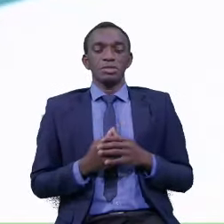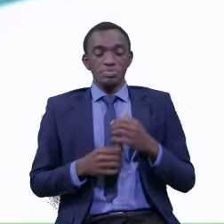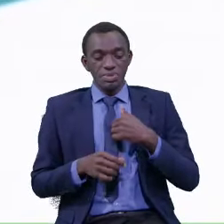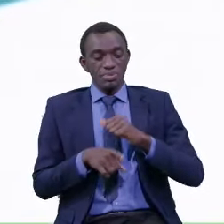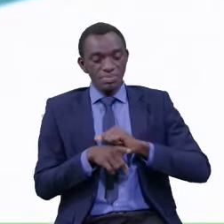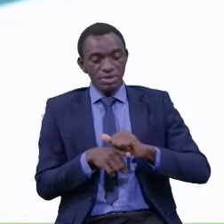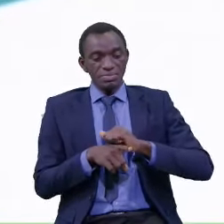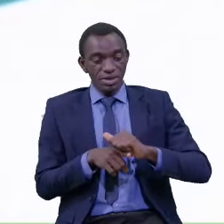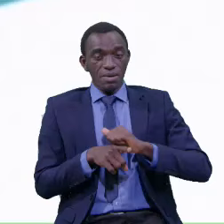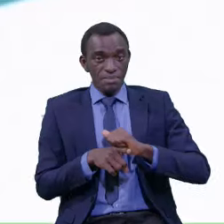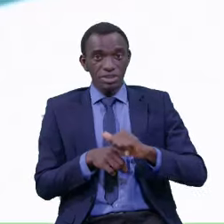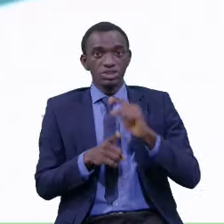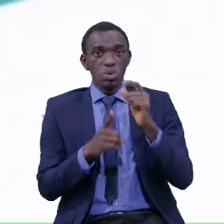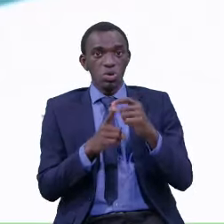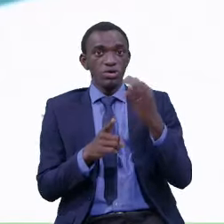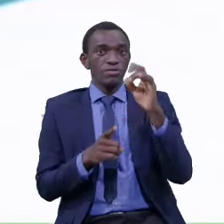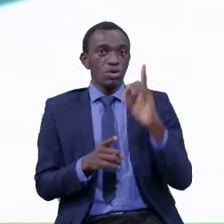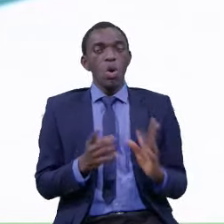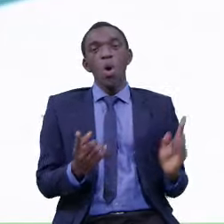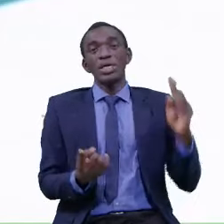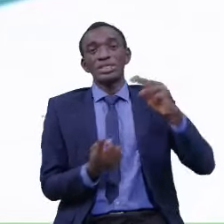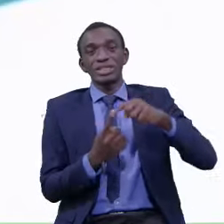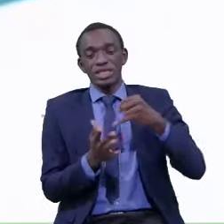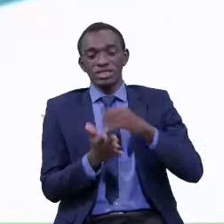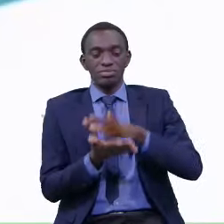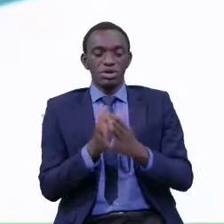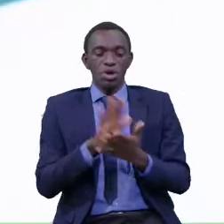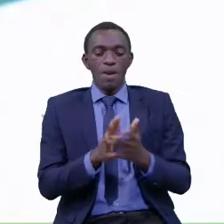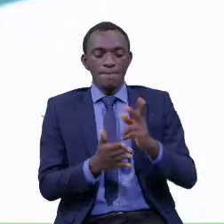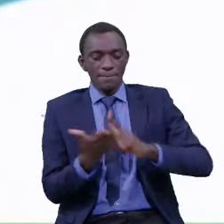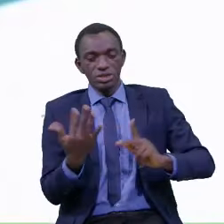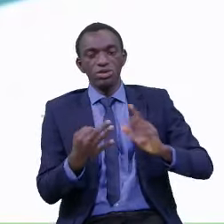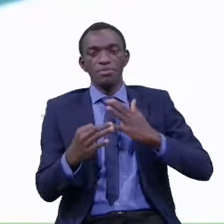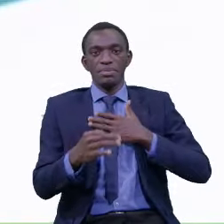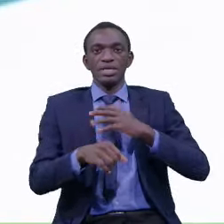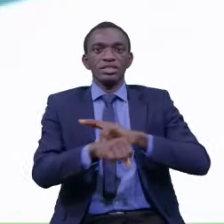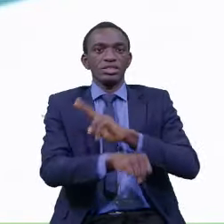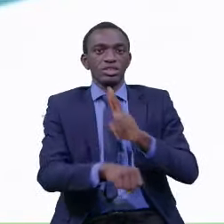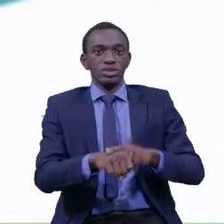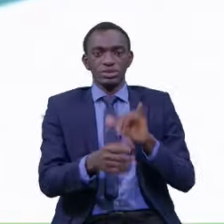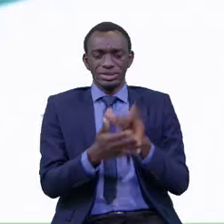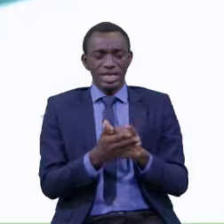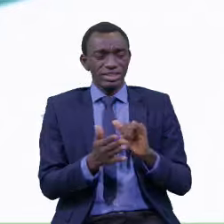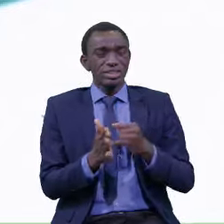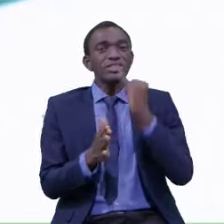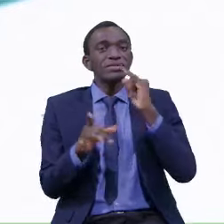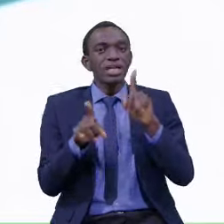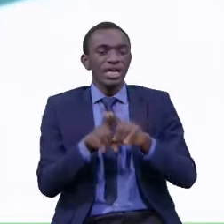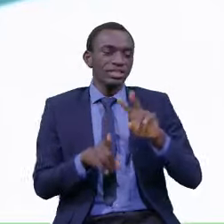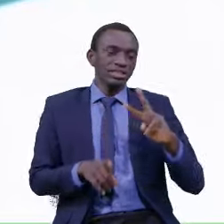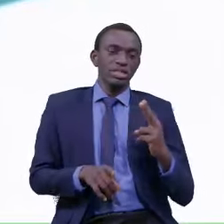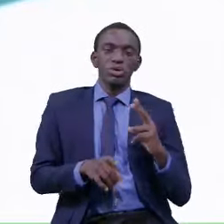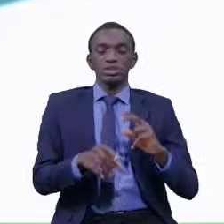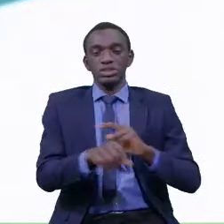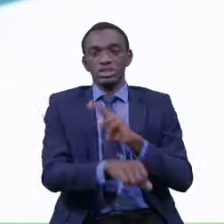becomes part of my nature. That it's almost like second nature. This is me. This